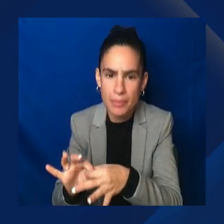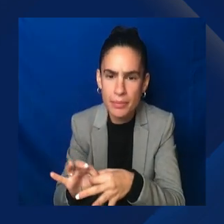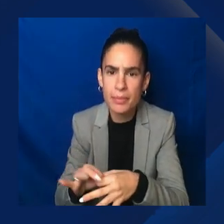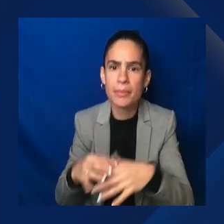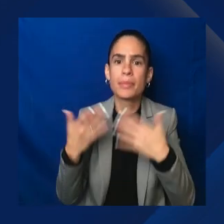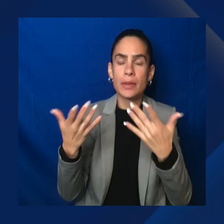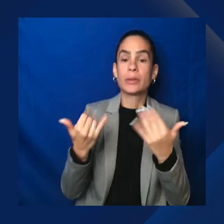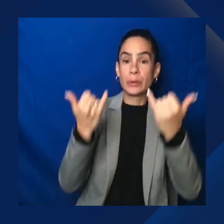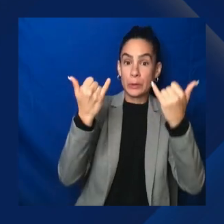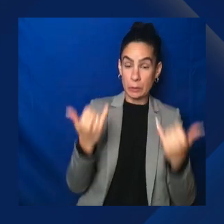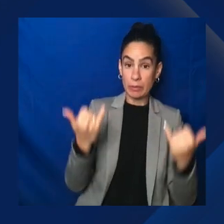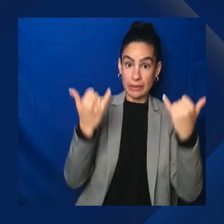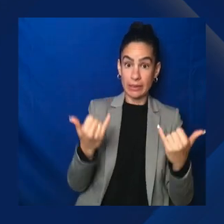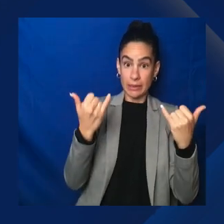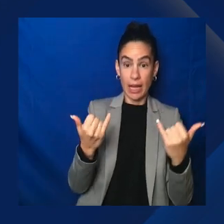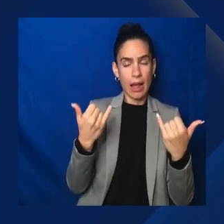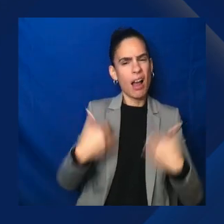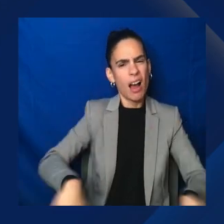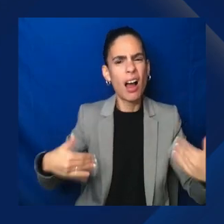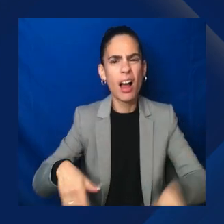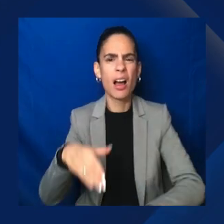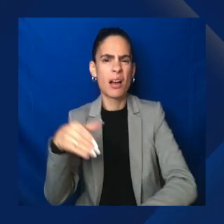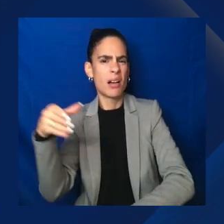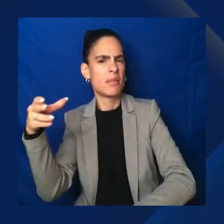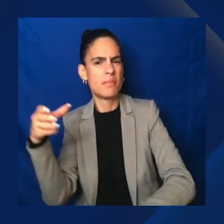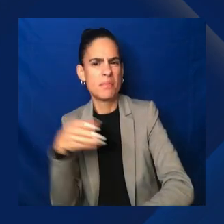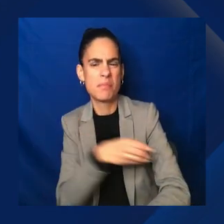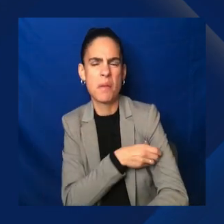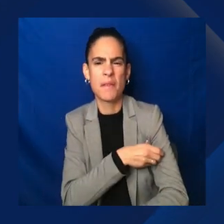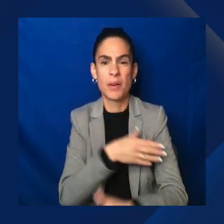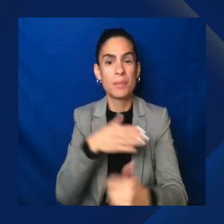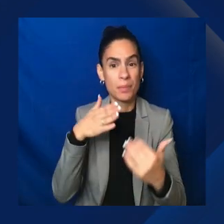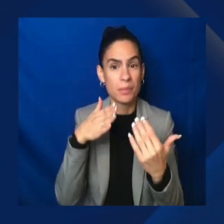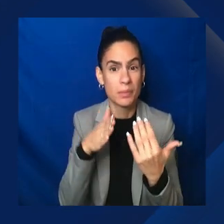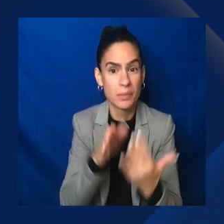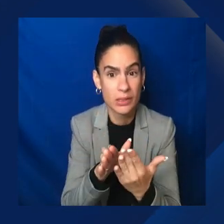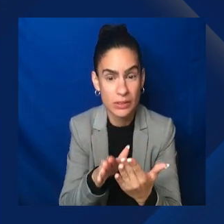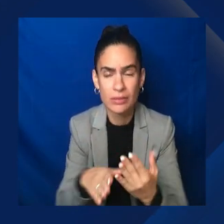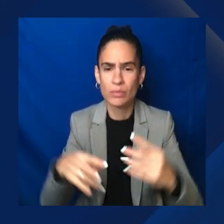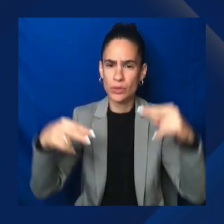powerful approach on entire family health. So